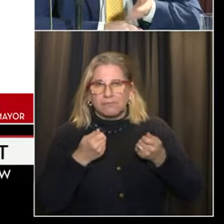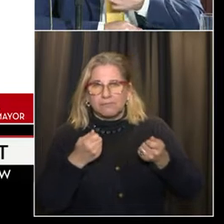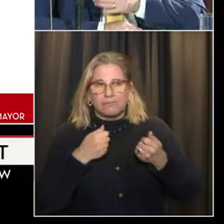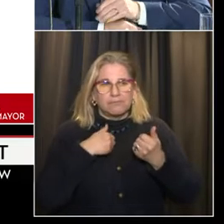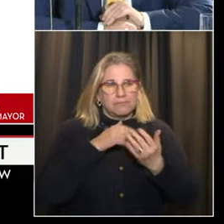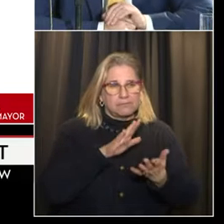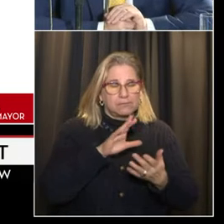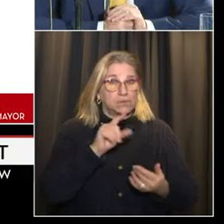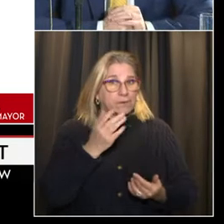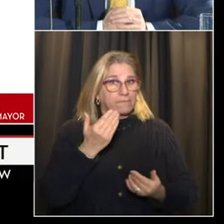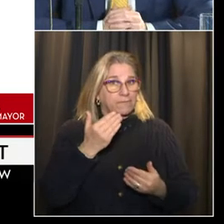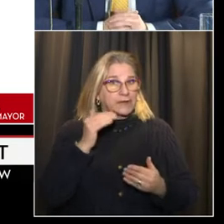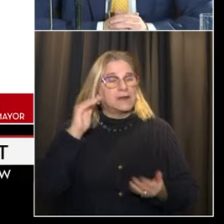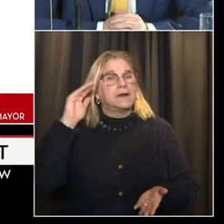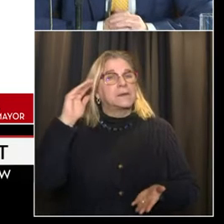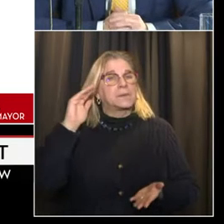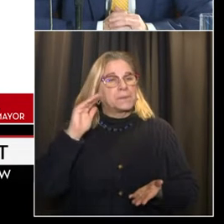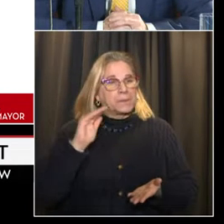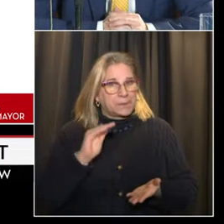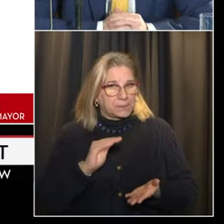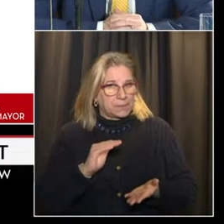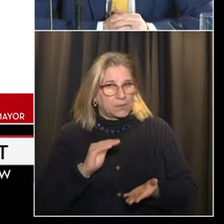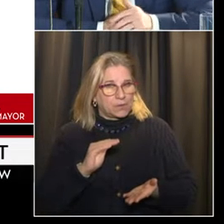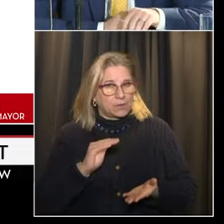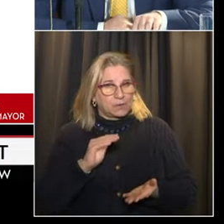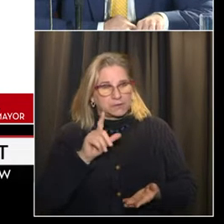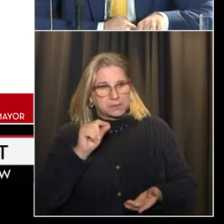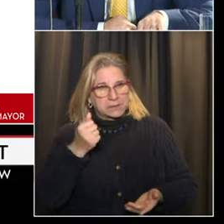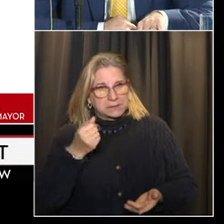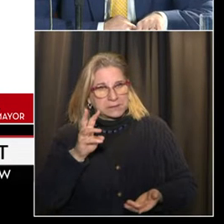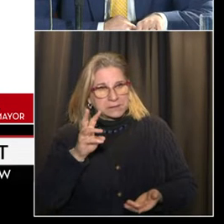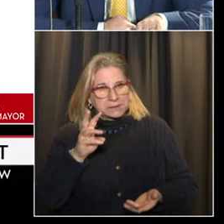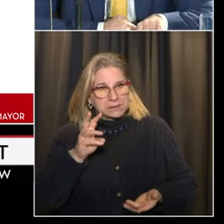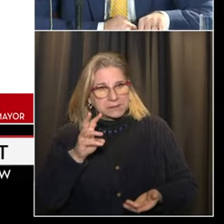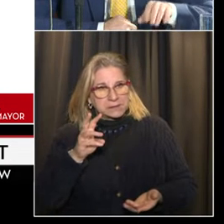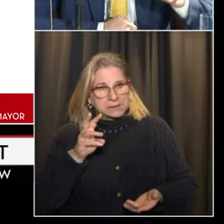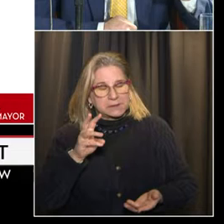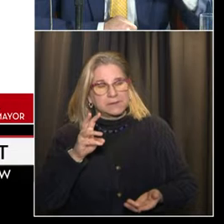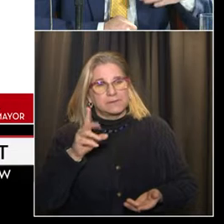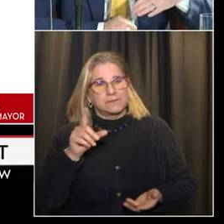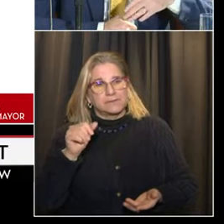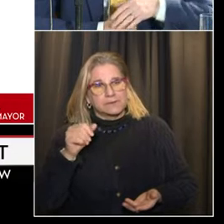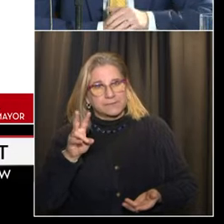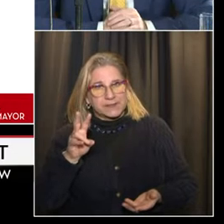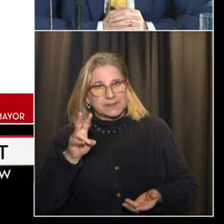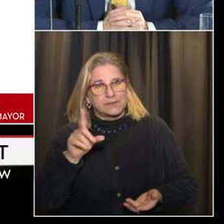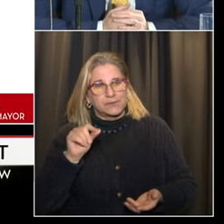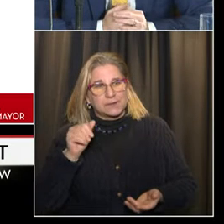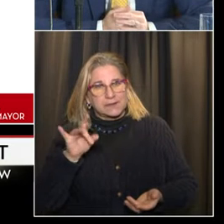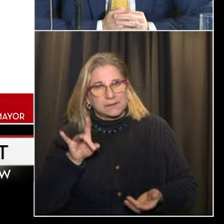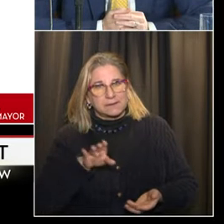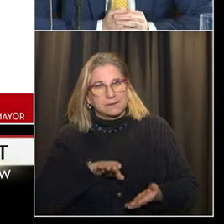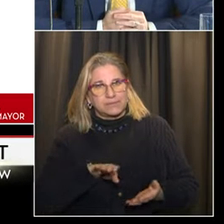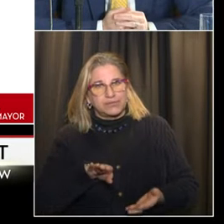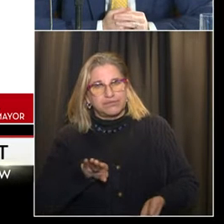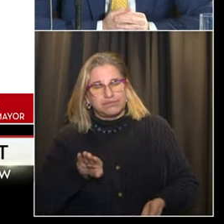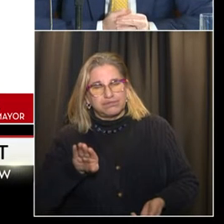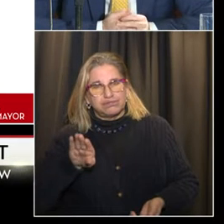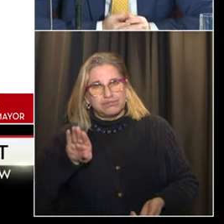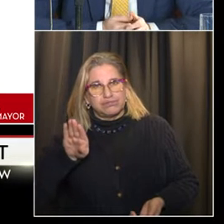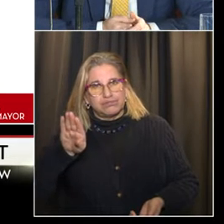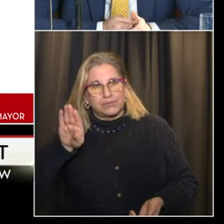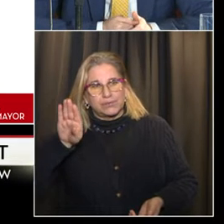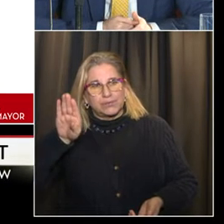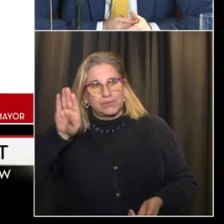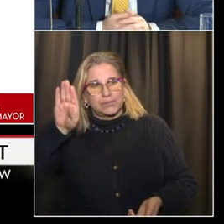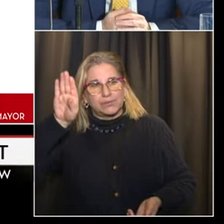years, then you see a pretty consistent rise culminating in 2023. The number below that, which